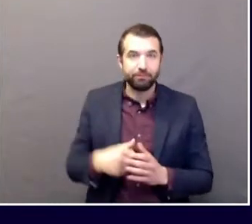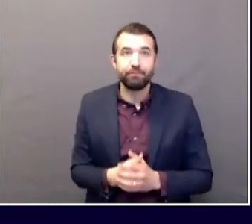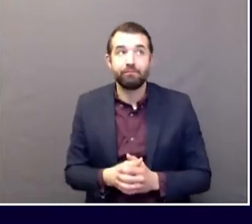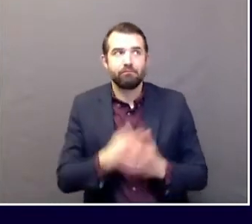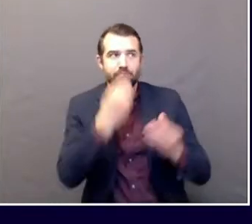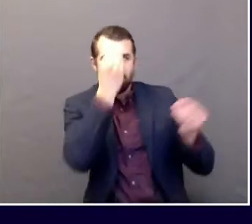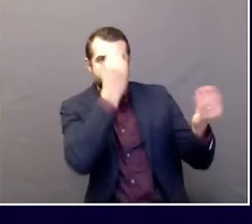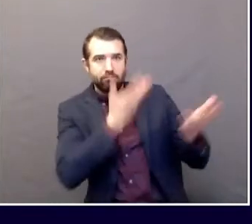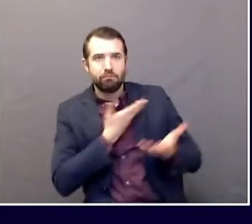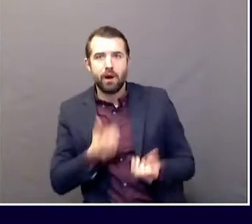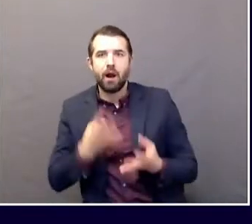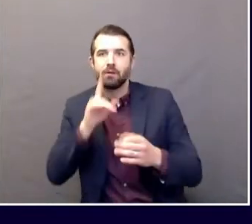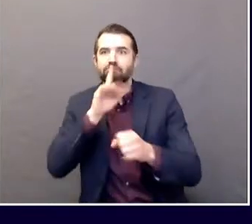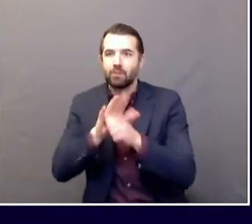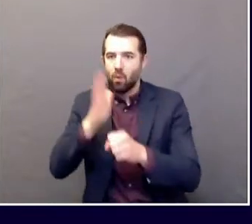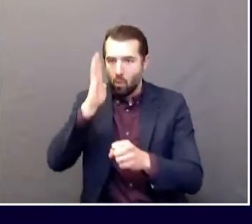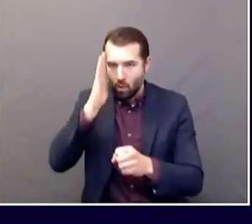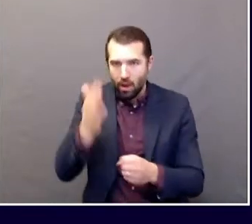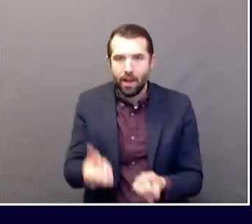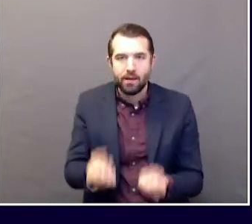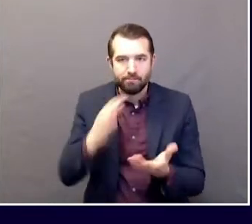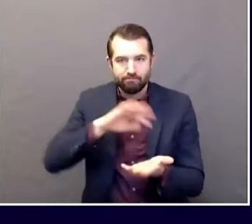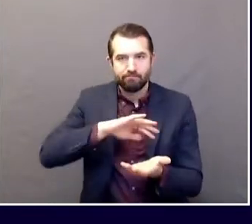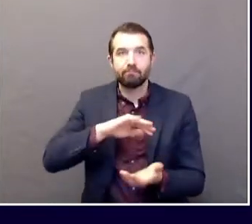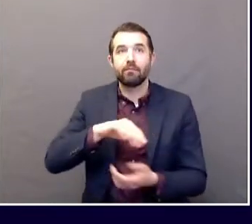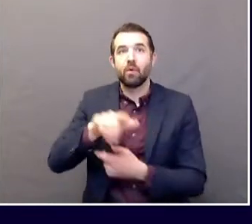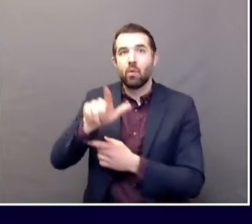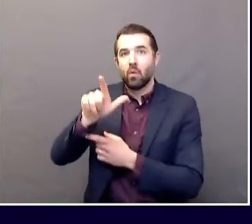Overall, Maine will be receiving